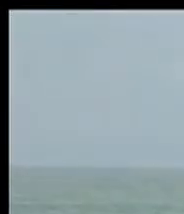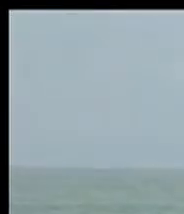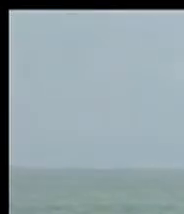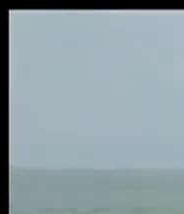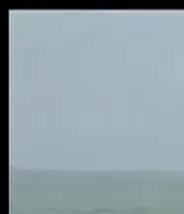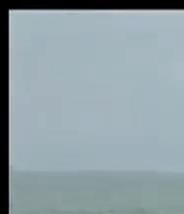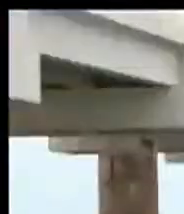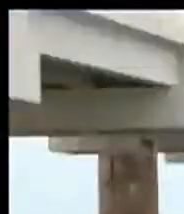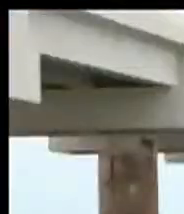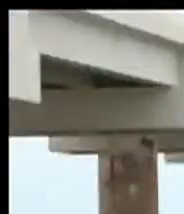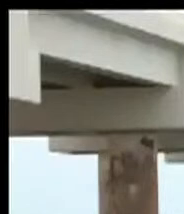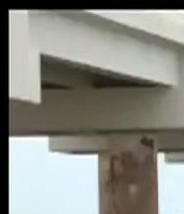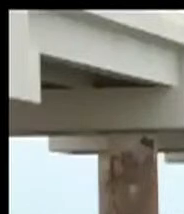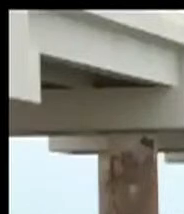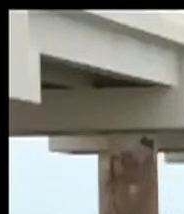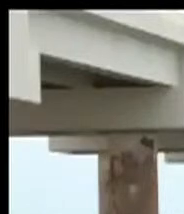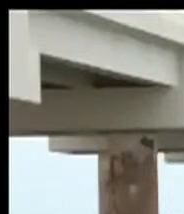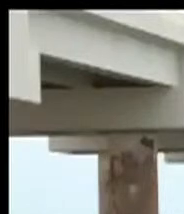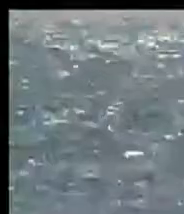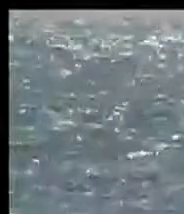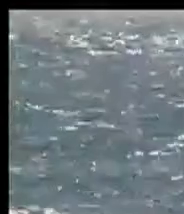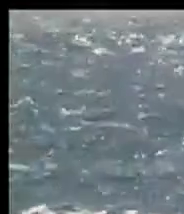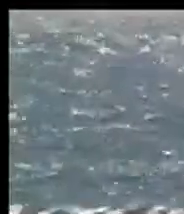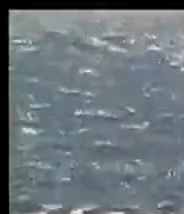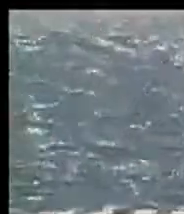COVID in your lungs now.